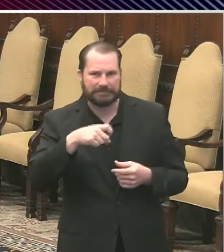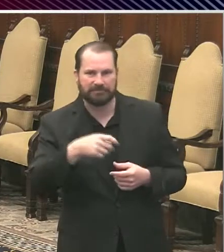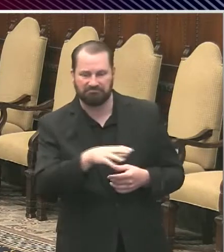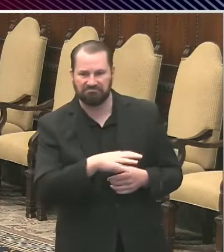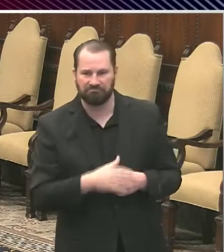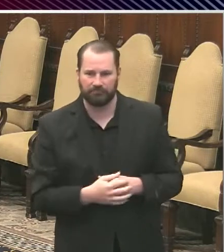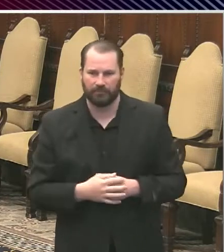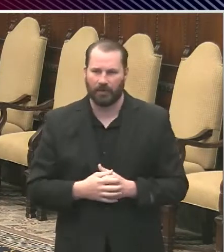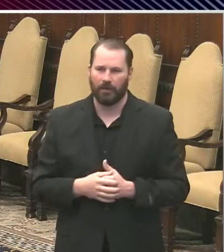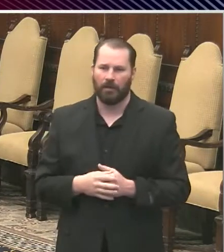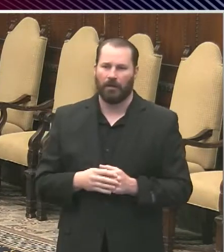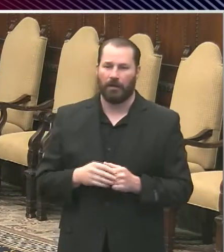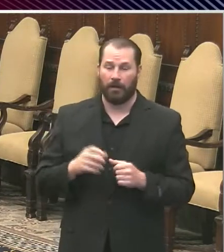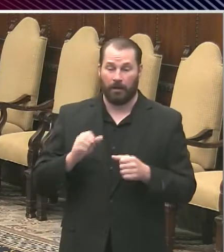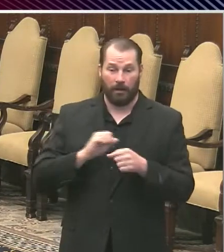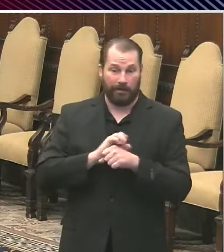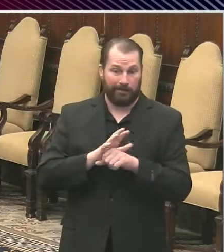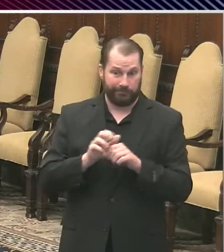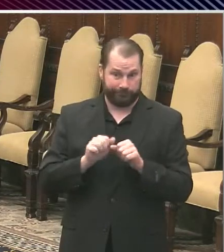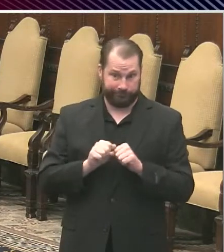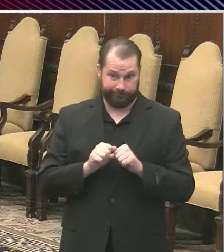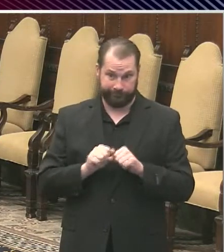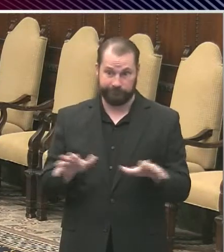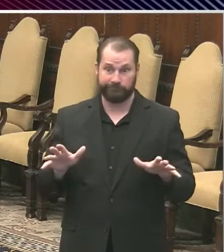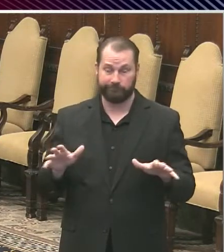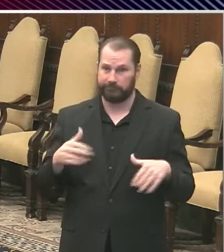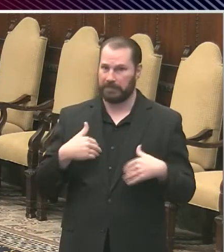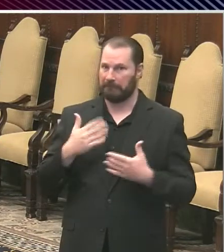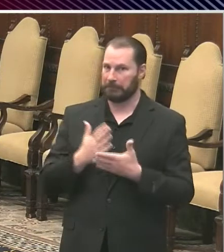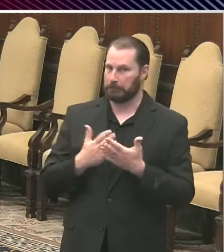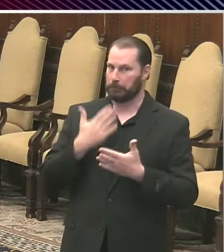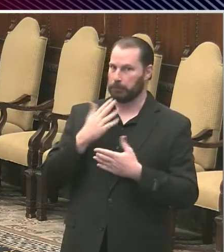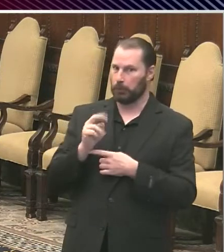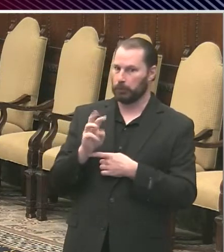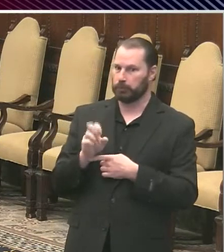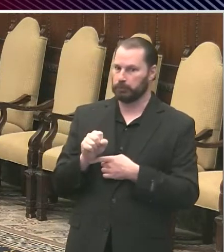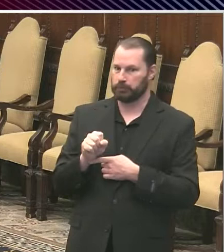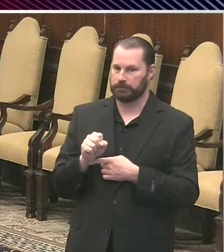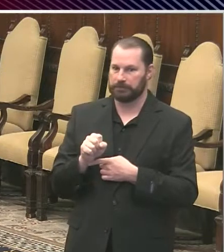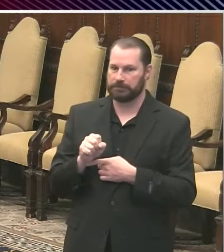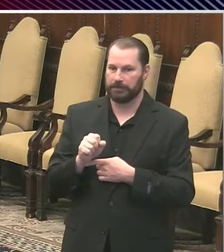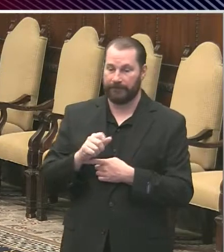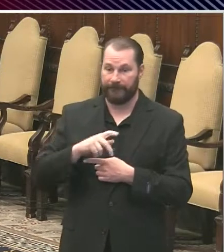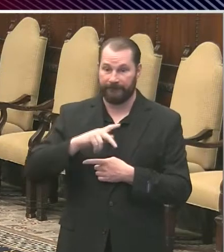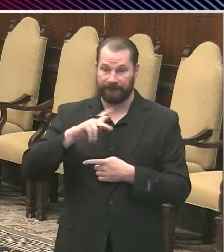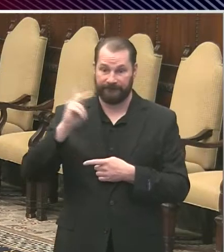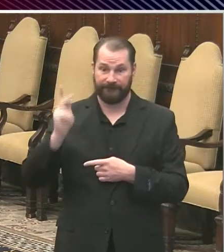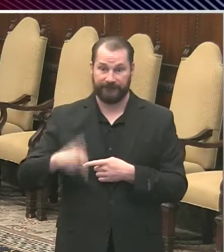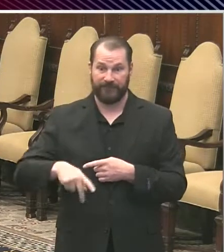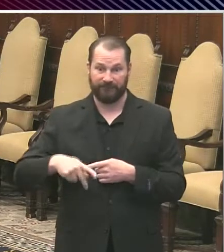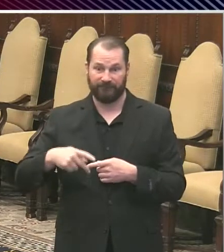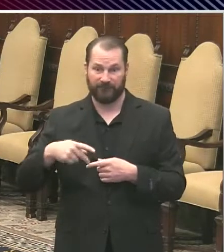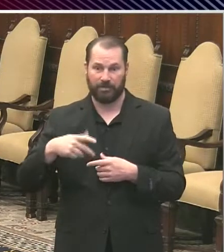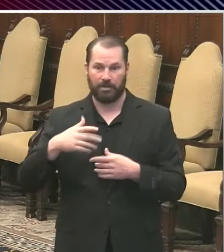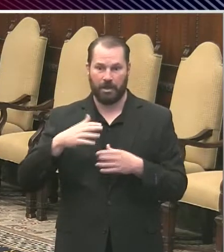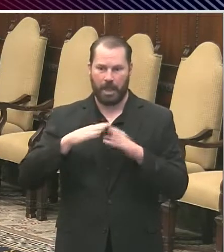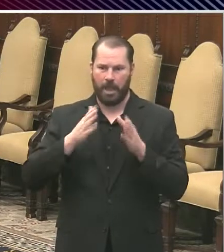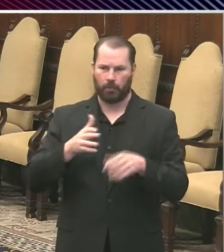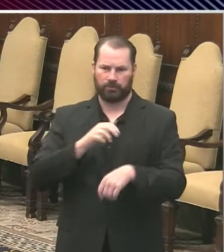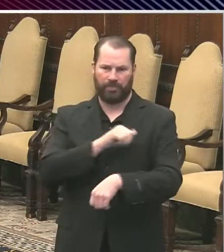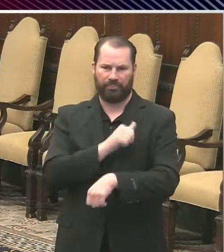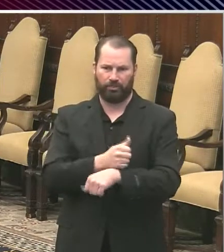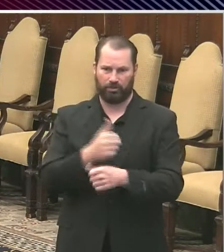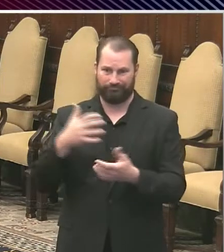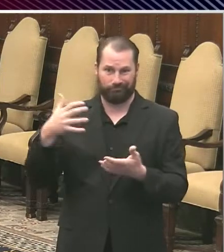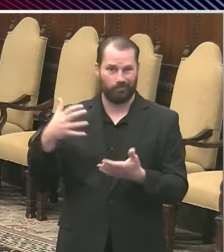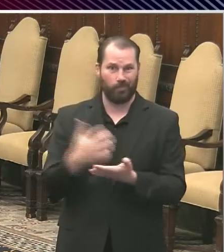good news. The Philadelphia Housing Authority has won a $30 million Choice Neighborhoods Initiative implementation grant for the